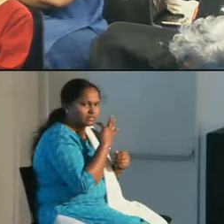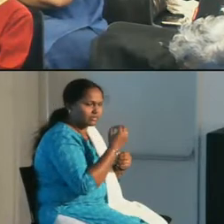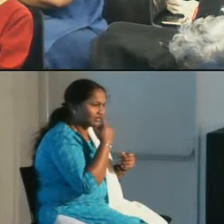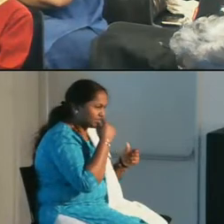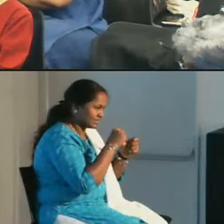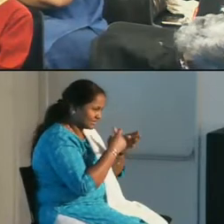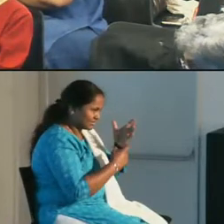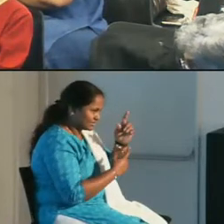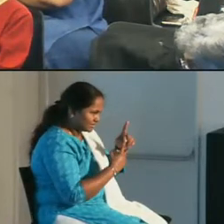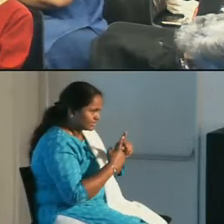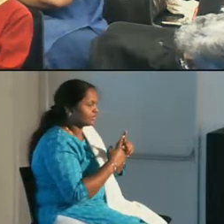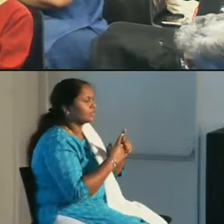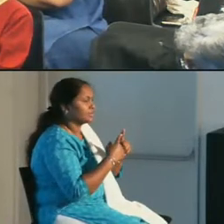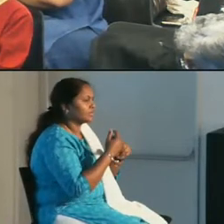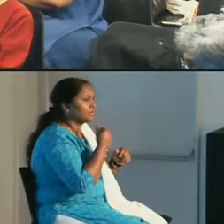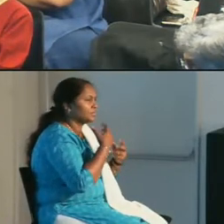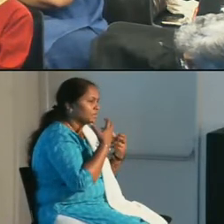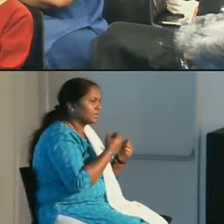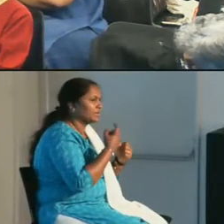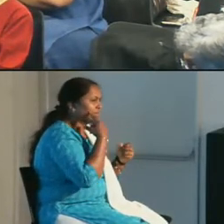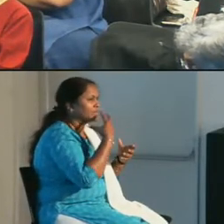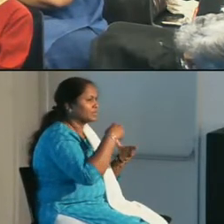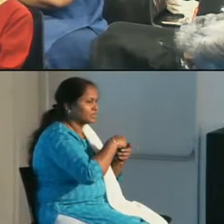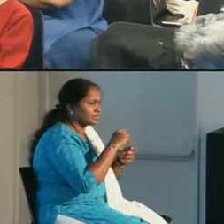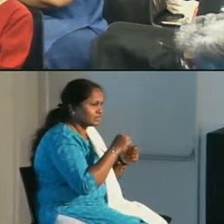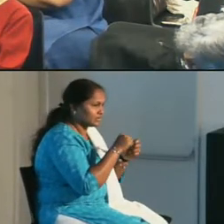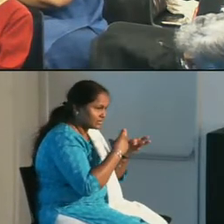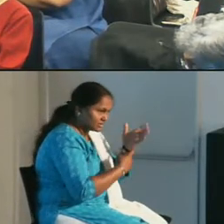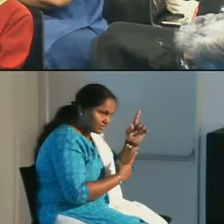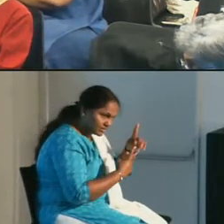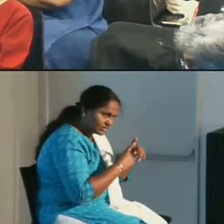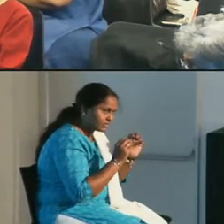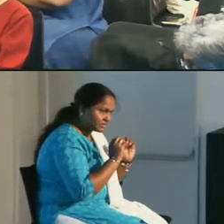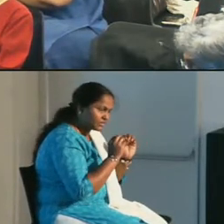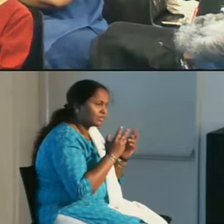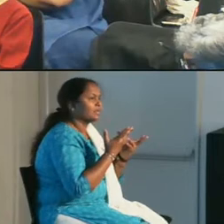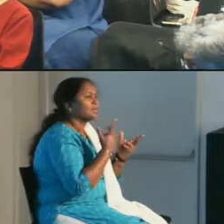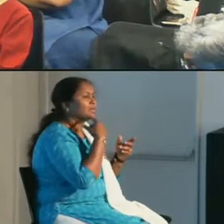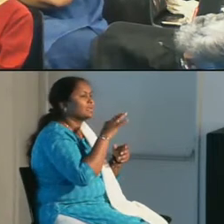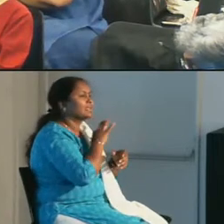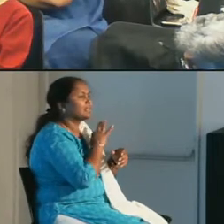psychiatric patient is not considered an artist.